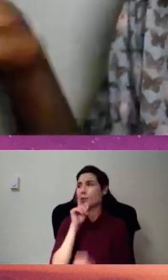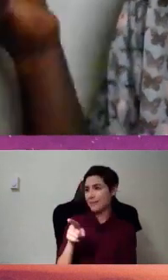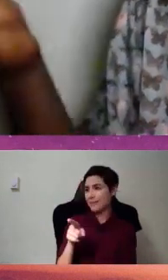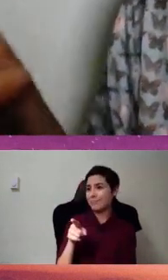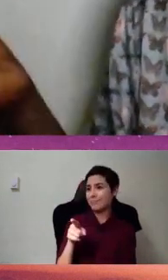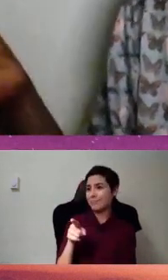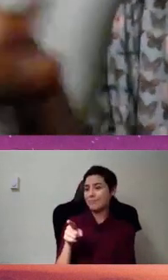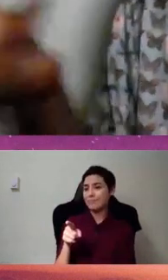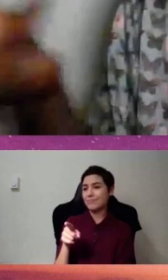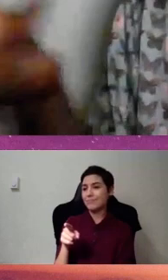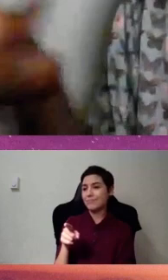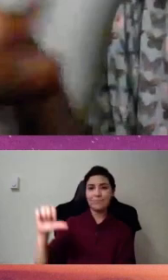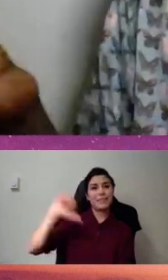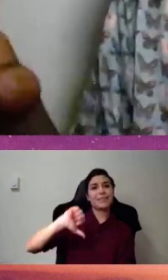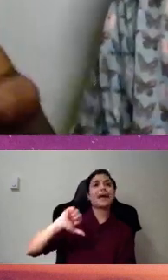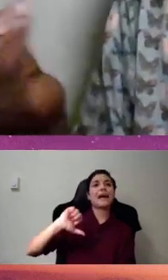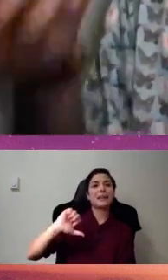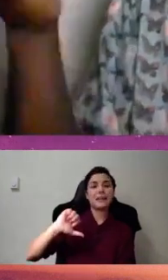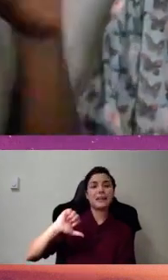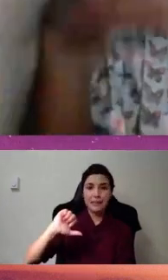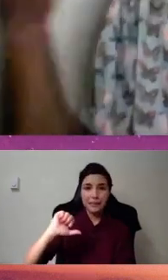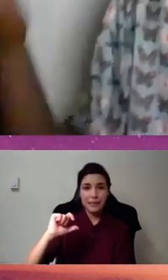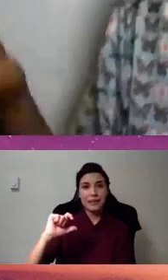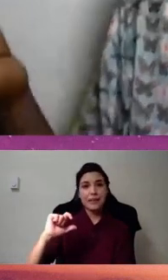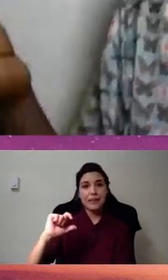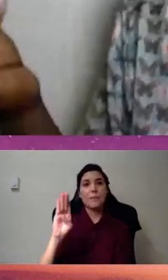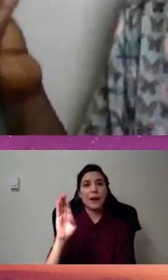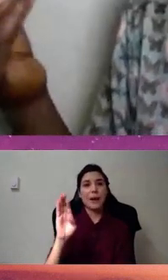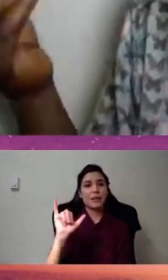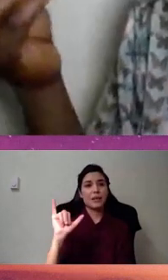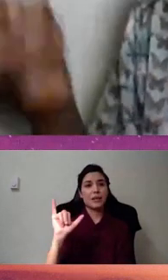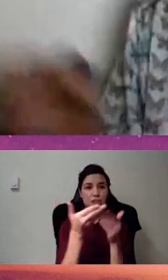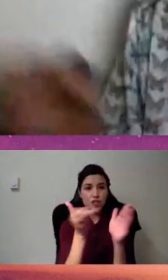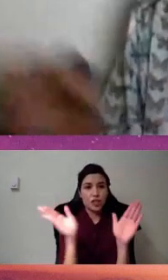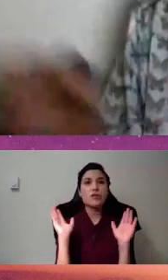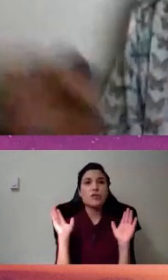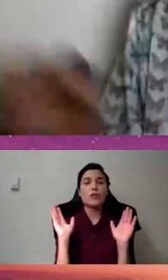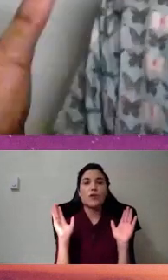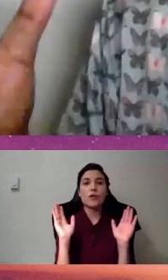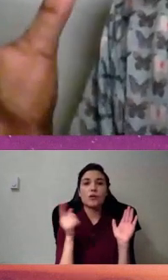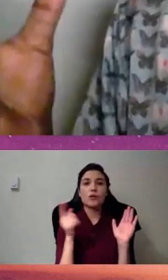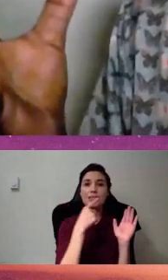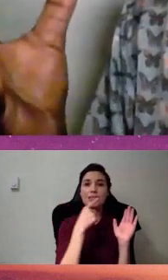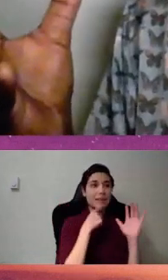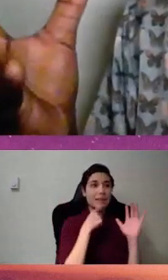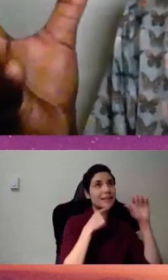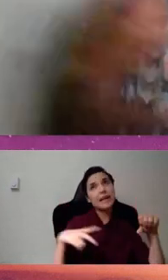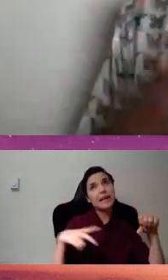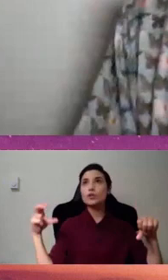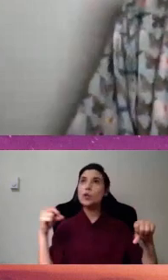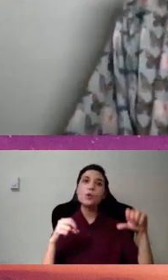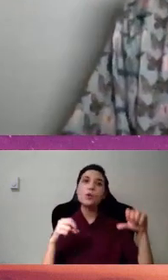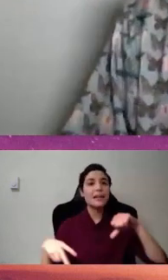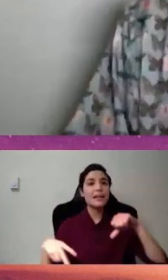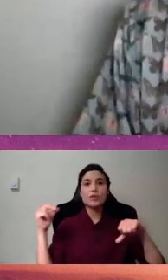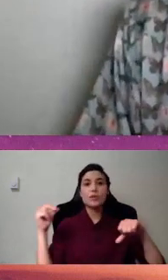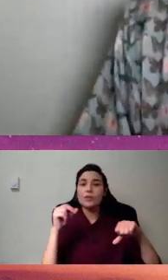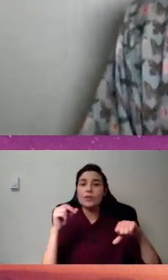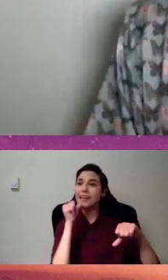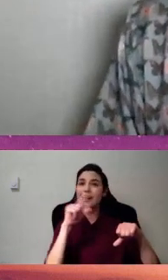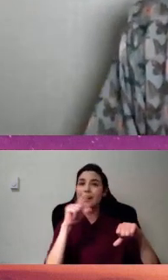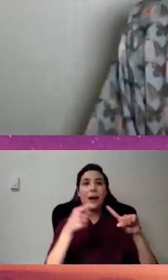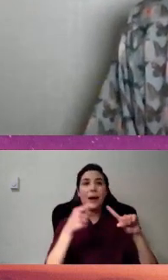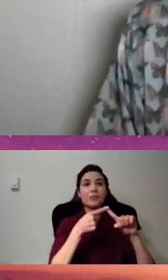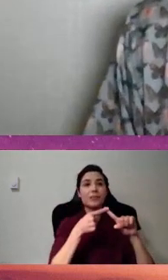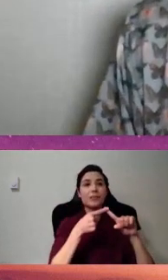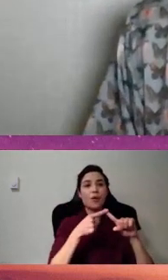question says yes or no, the answer is clearly not only a both and, but more, as you're rightly offering and astutely